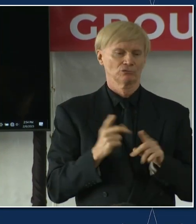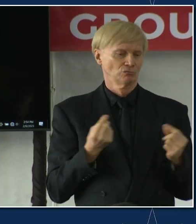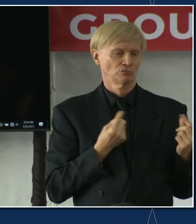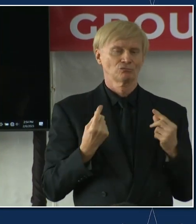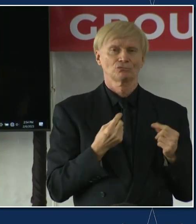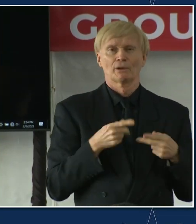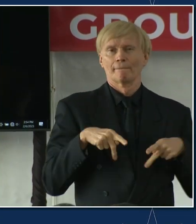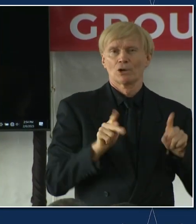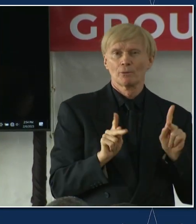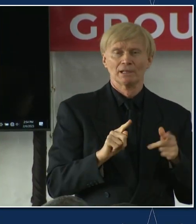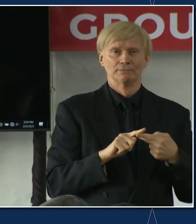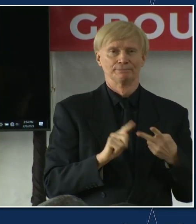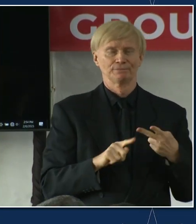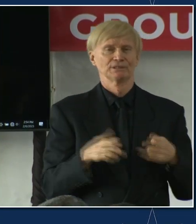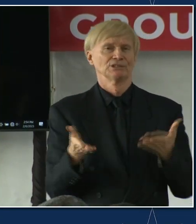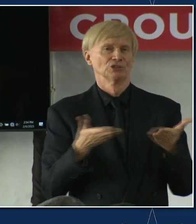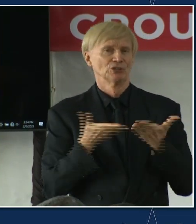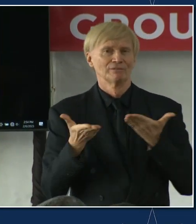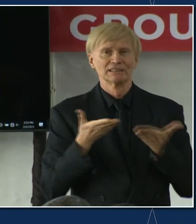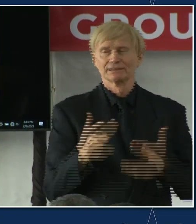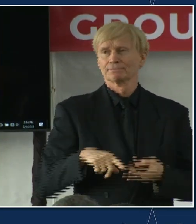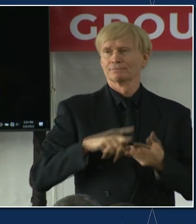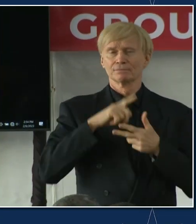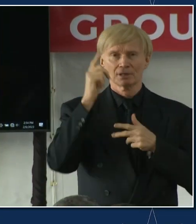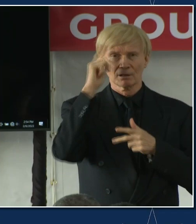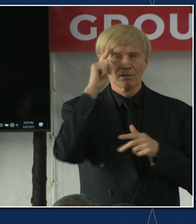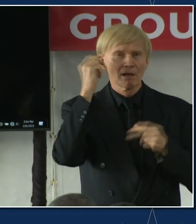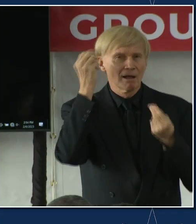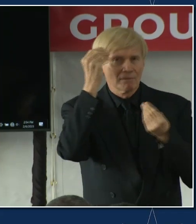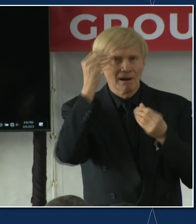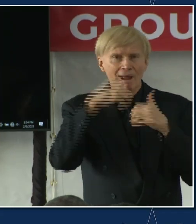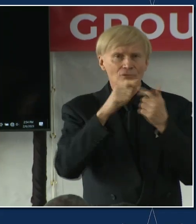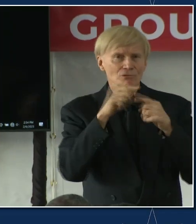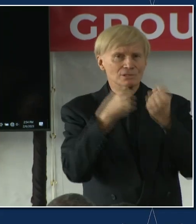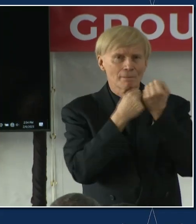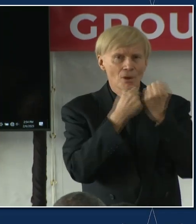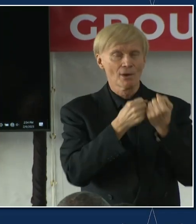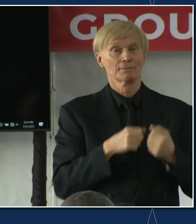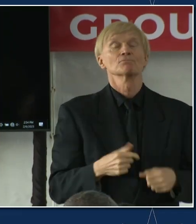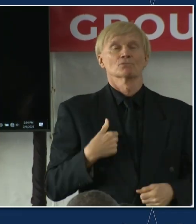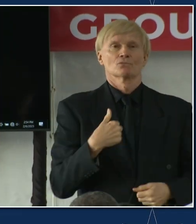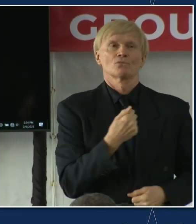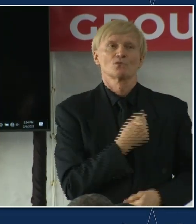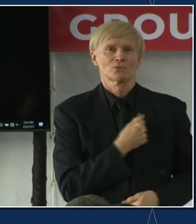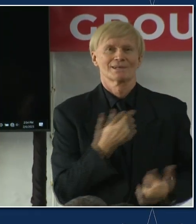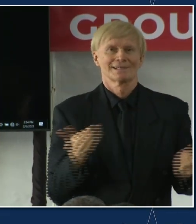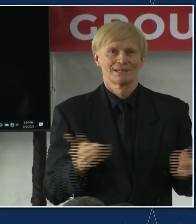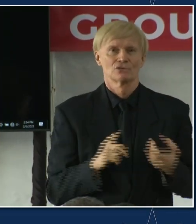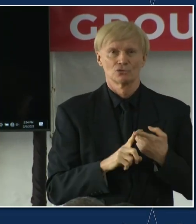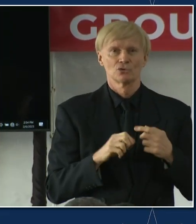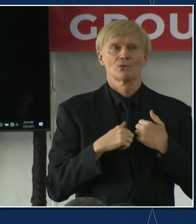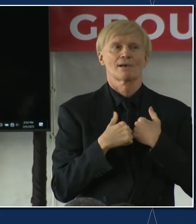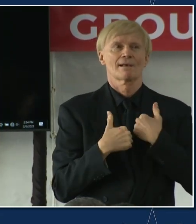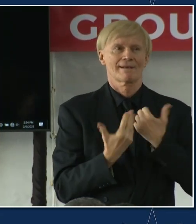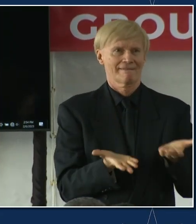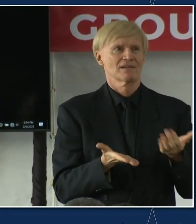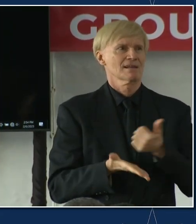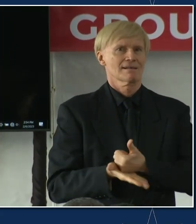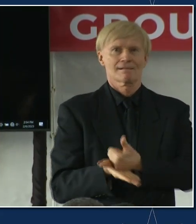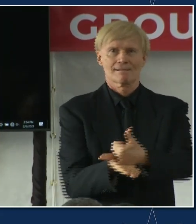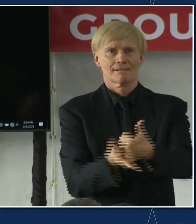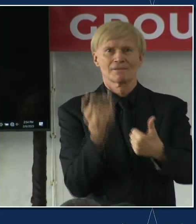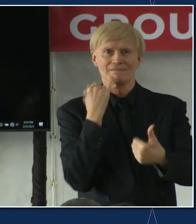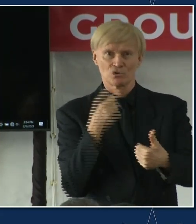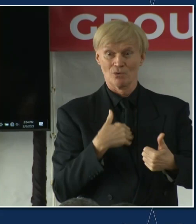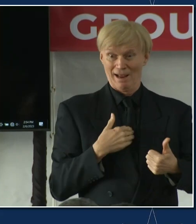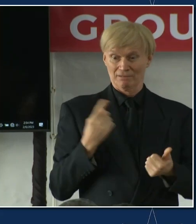permits, city services, and logistical support. We're here to help anyone who has an asset of value in